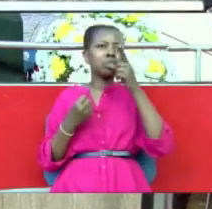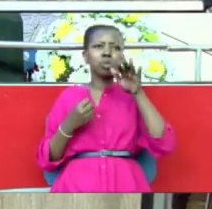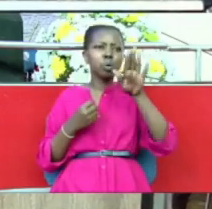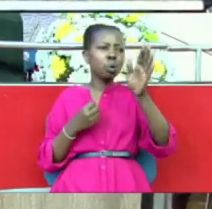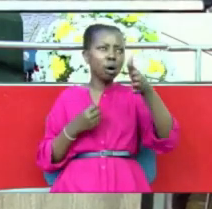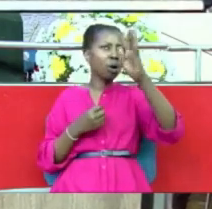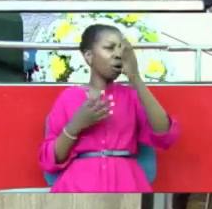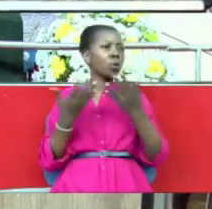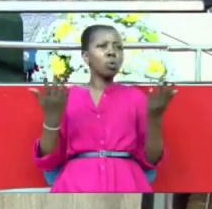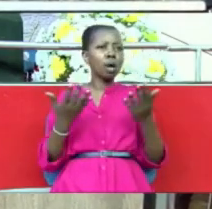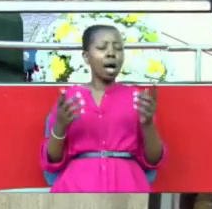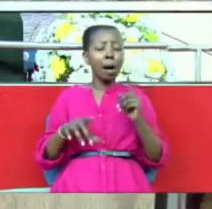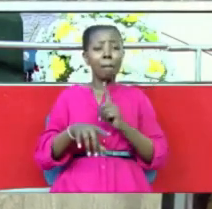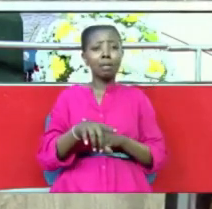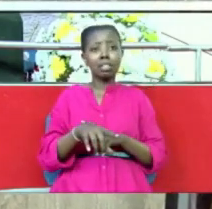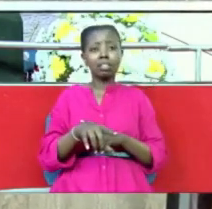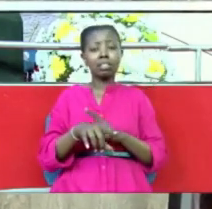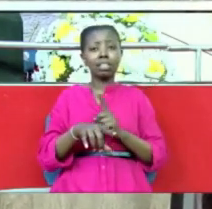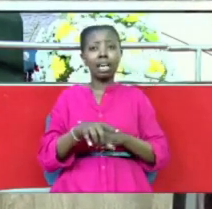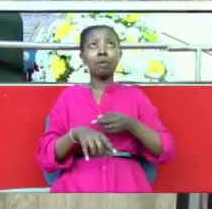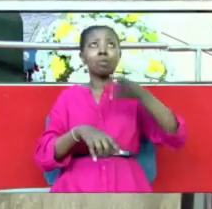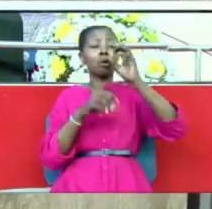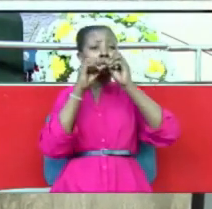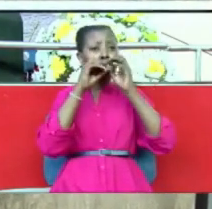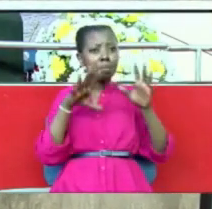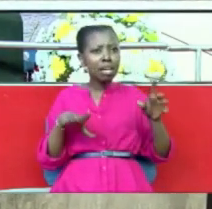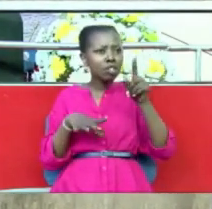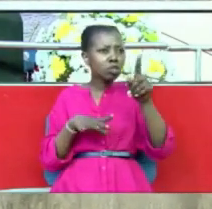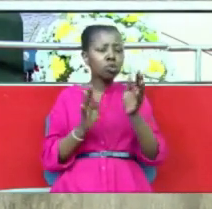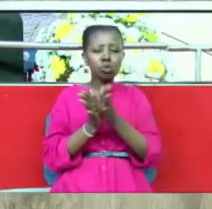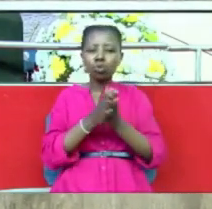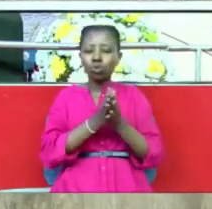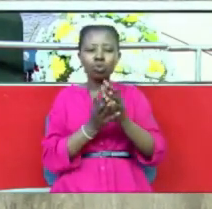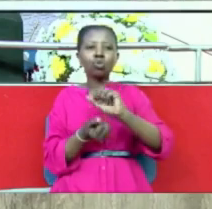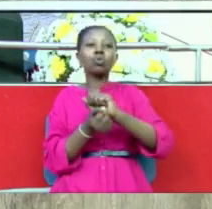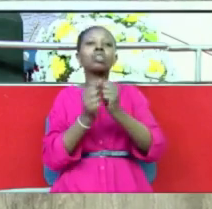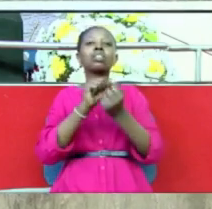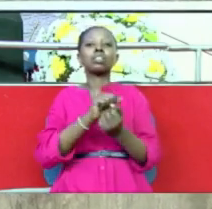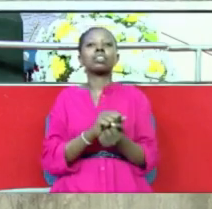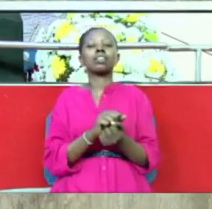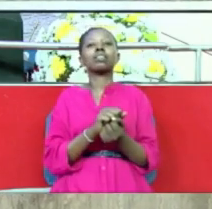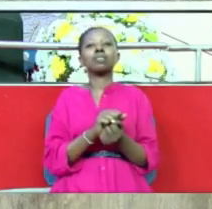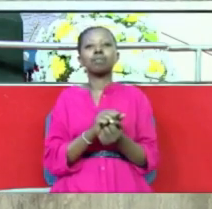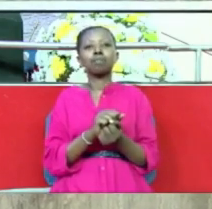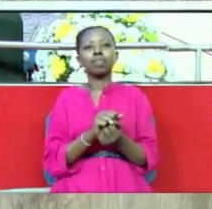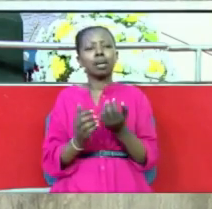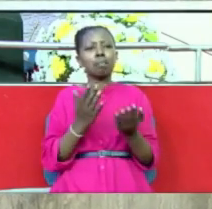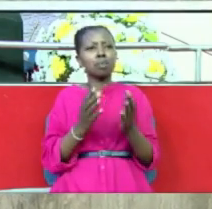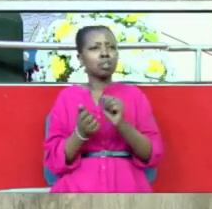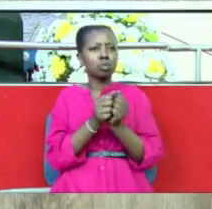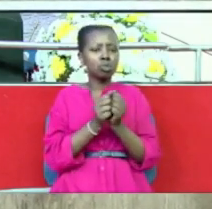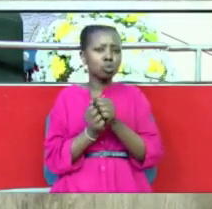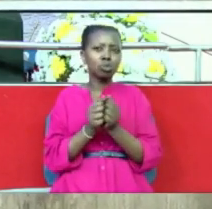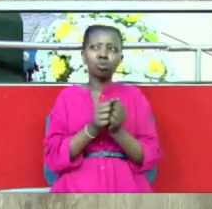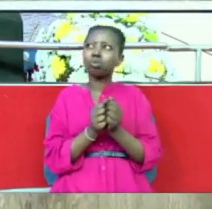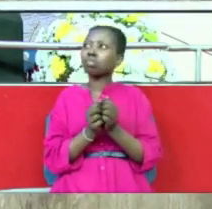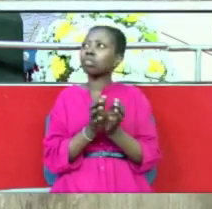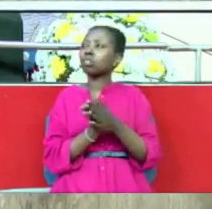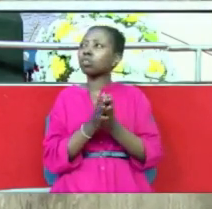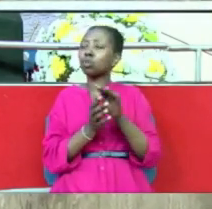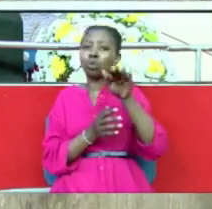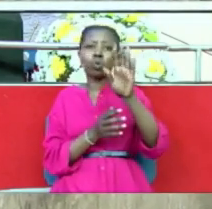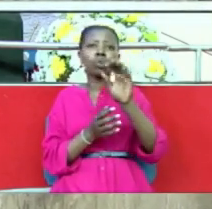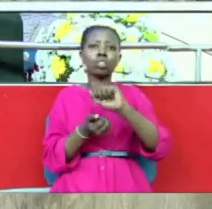But when God blesses you, the story changes. May your story change. Amen. You know, I was telling